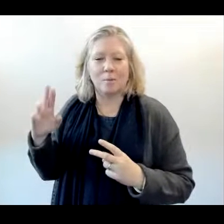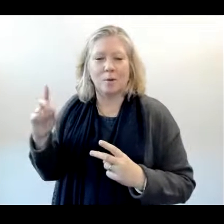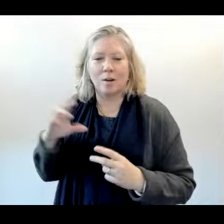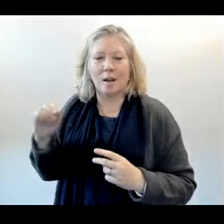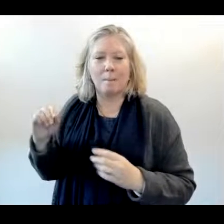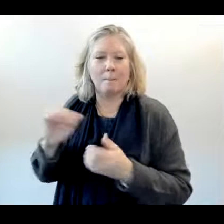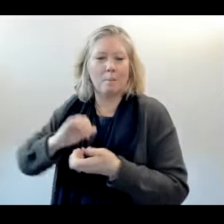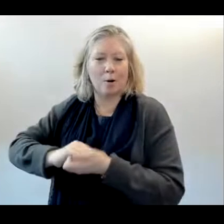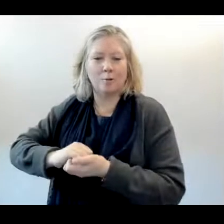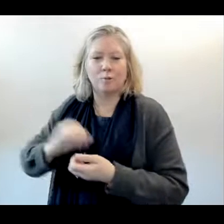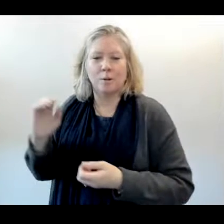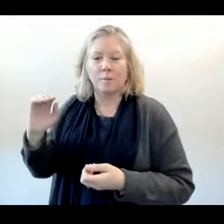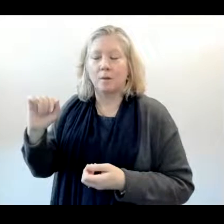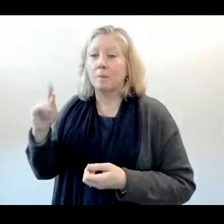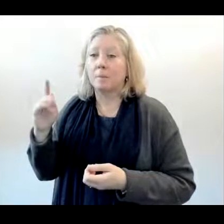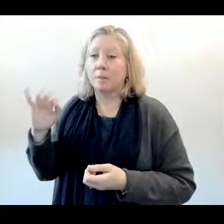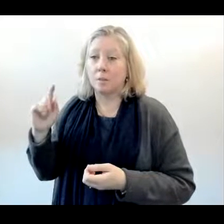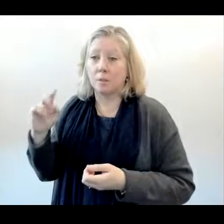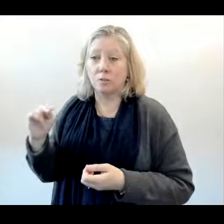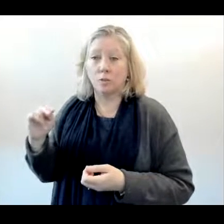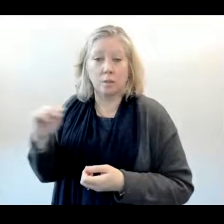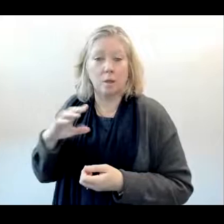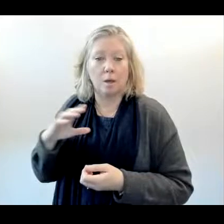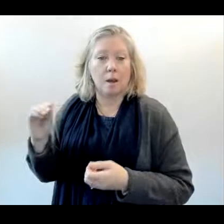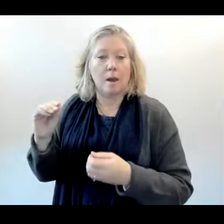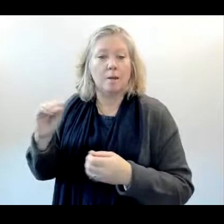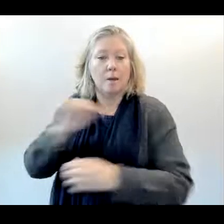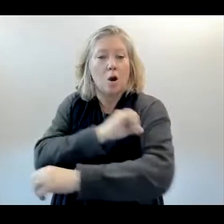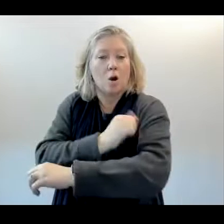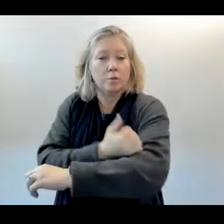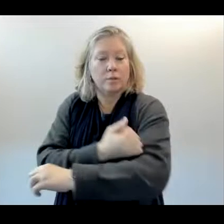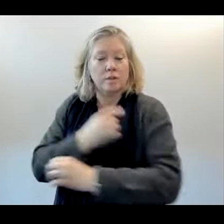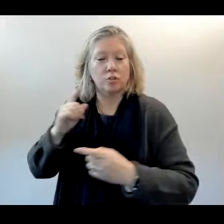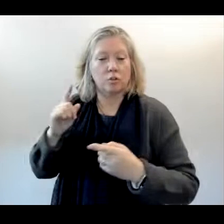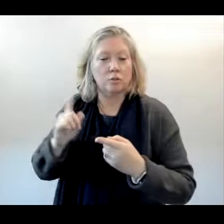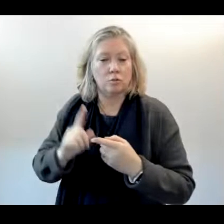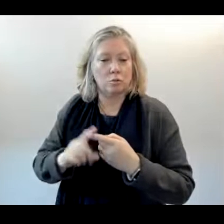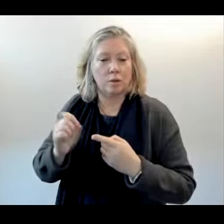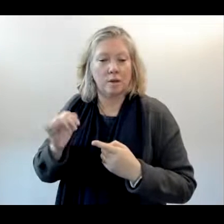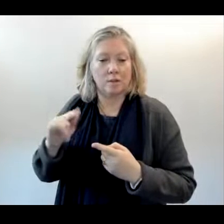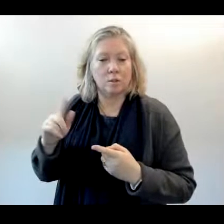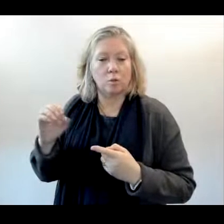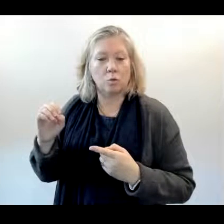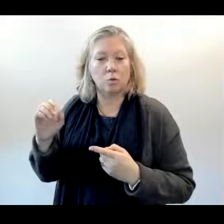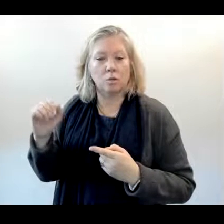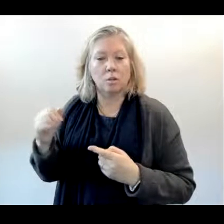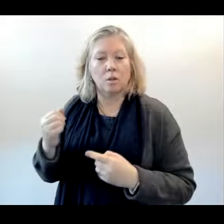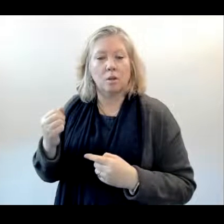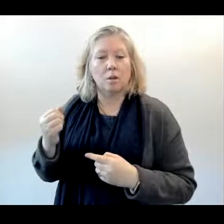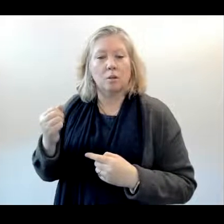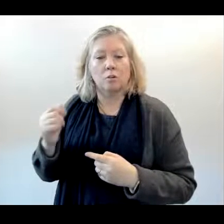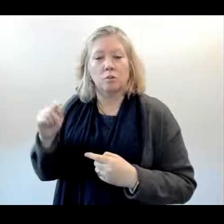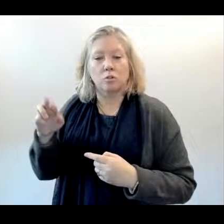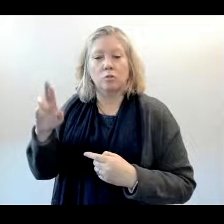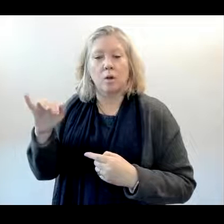Ross Management and Development Corporation, and authorization to execute a tri-party agreement with Trek Development Group or a related entity and the Housing Authority of the City